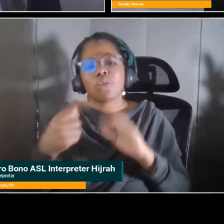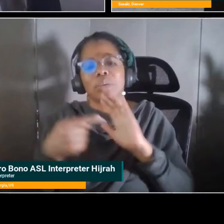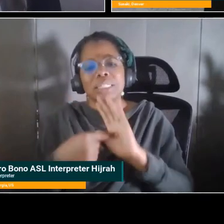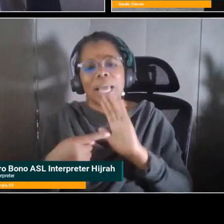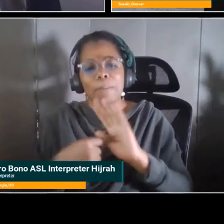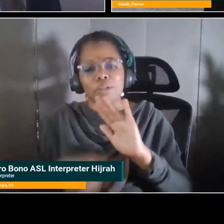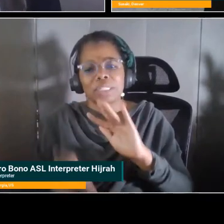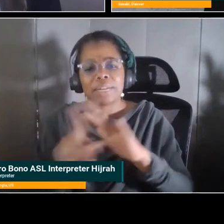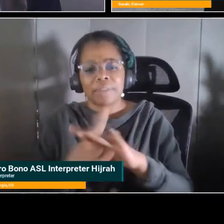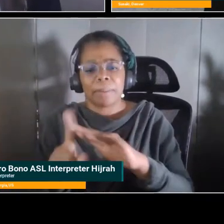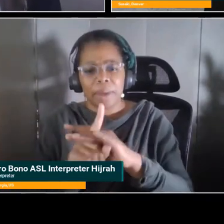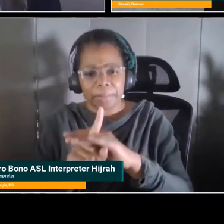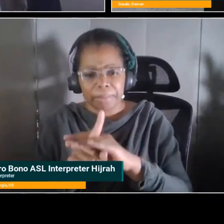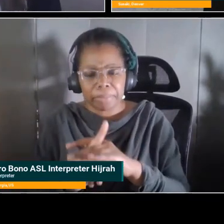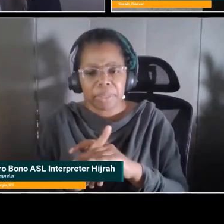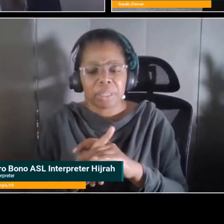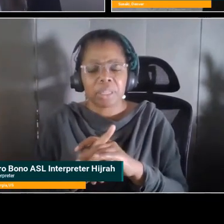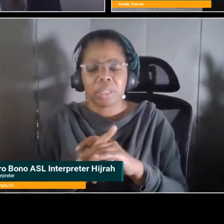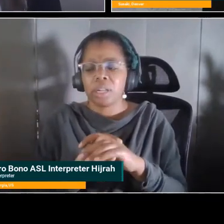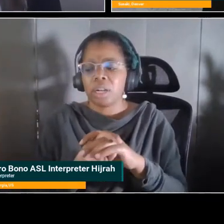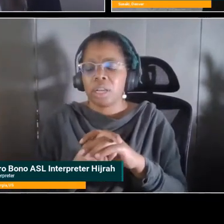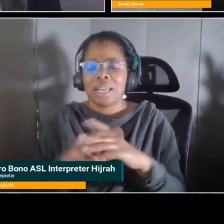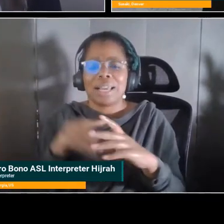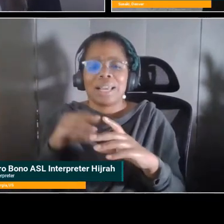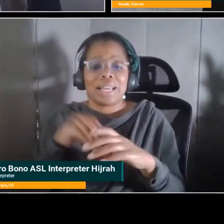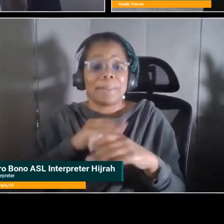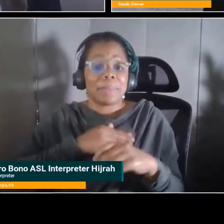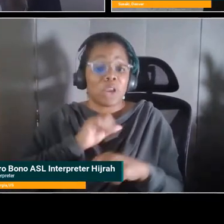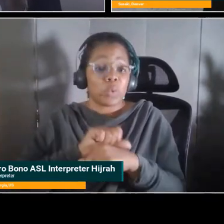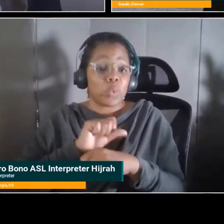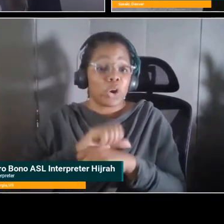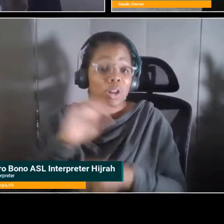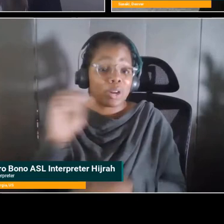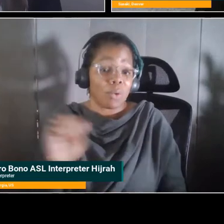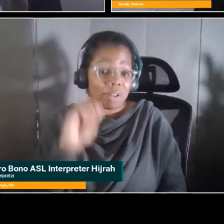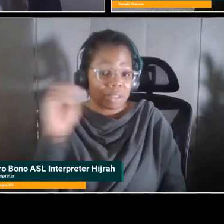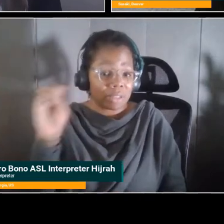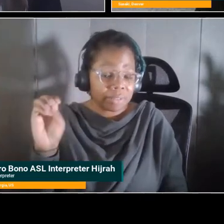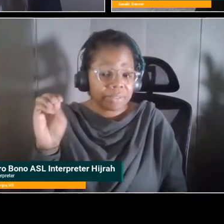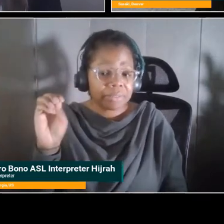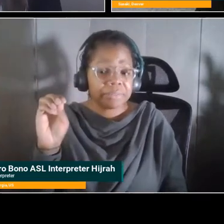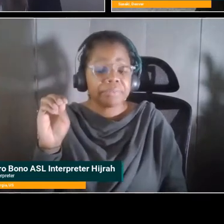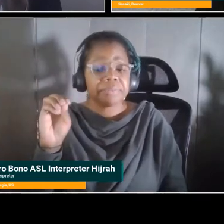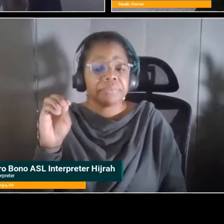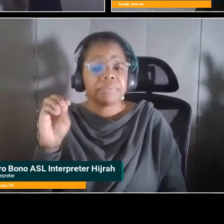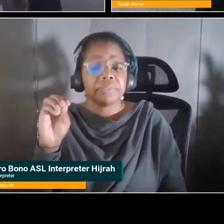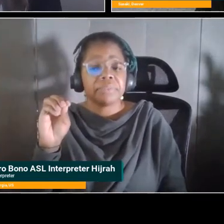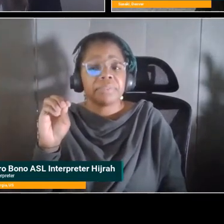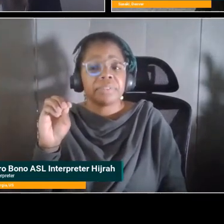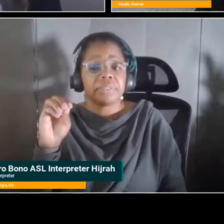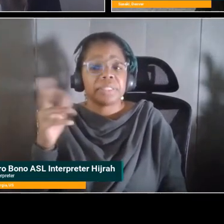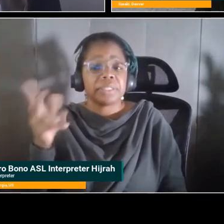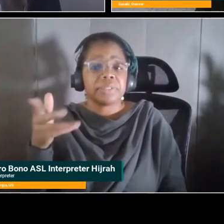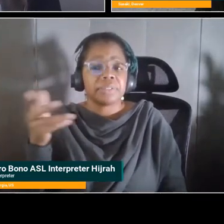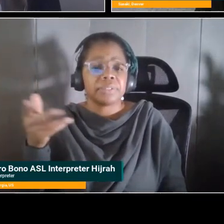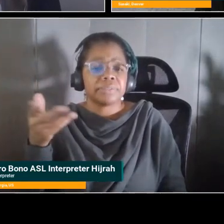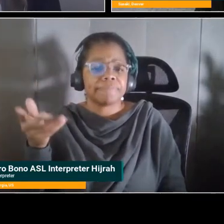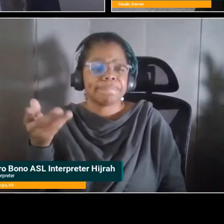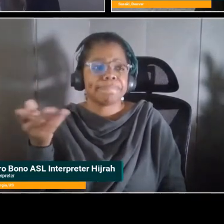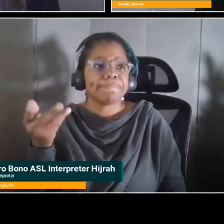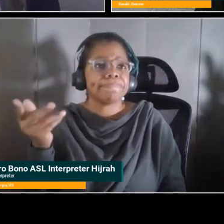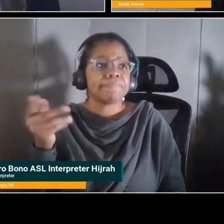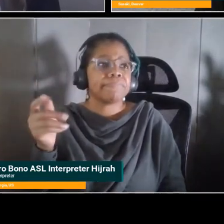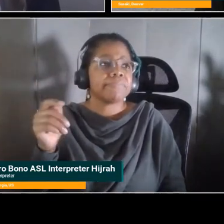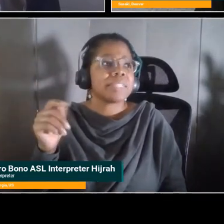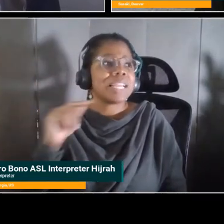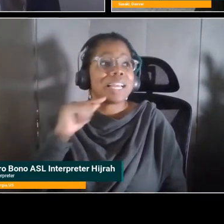come up in the work that I've done in Oregon on where either